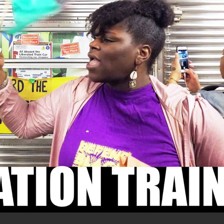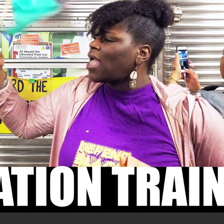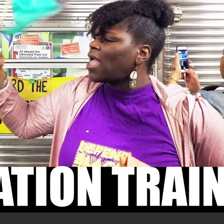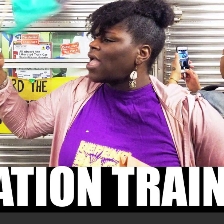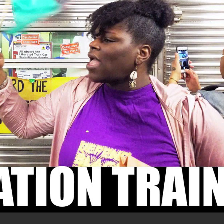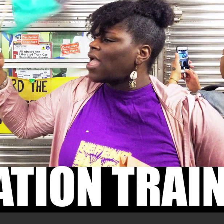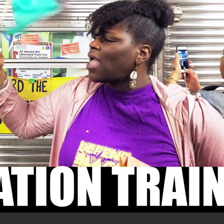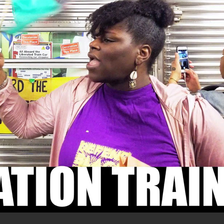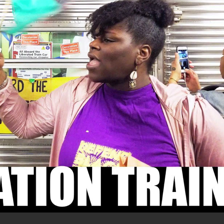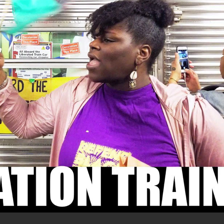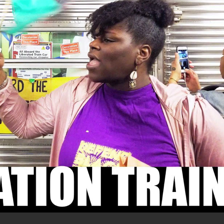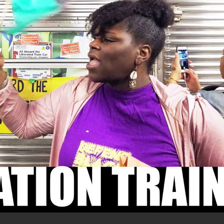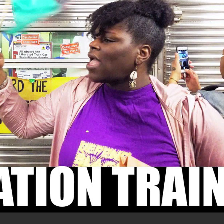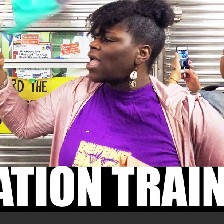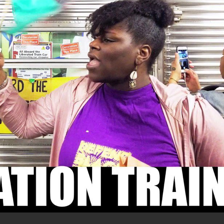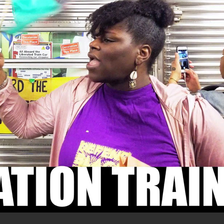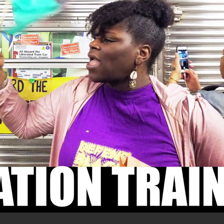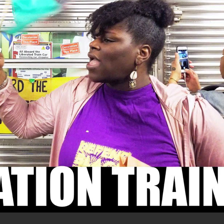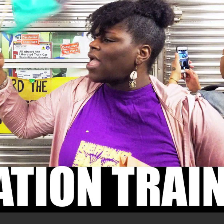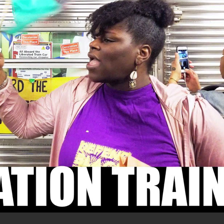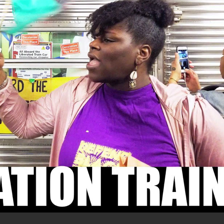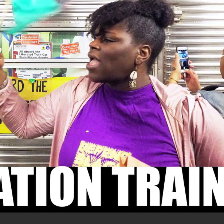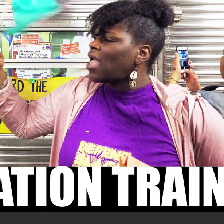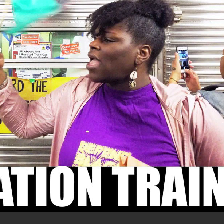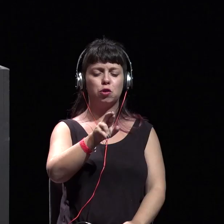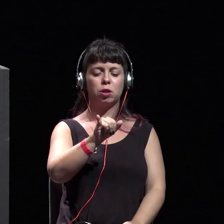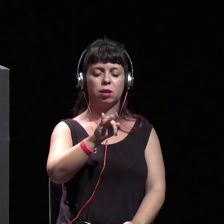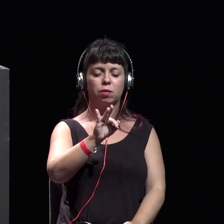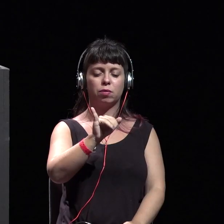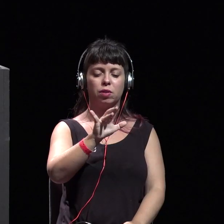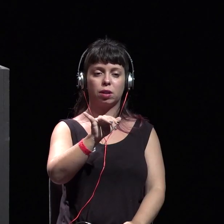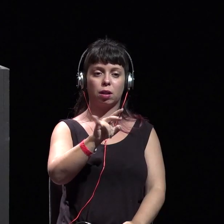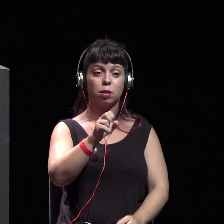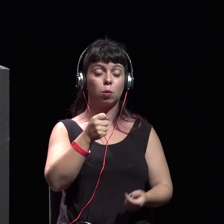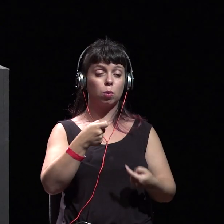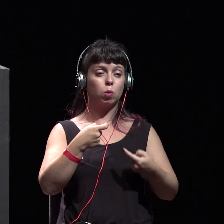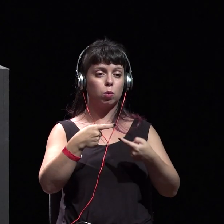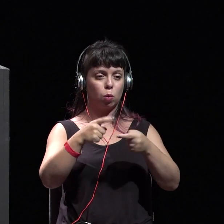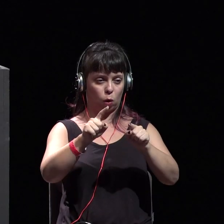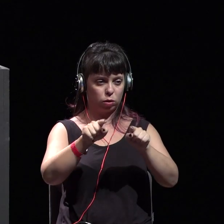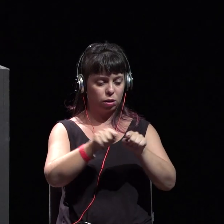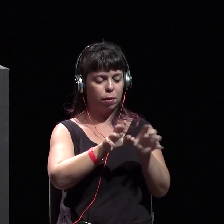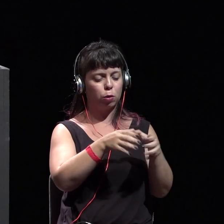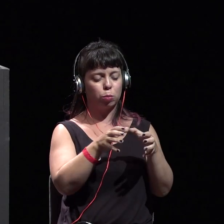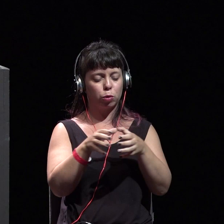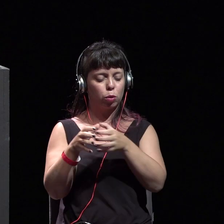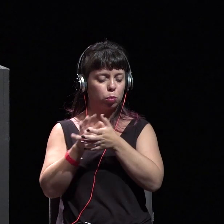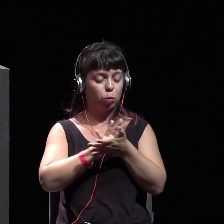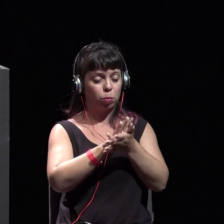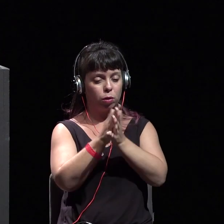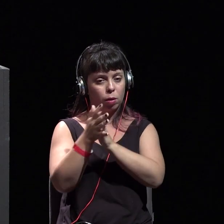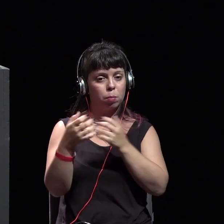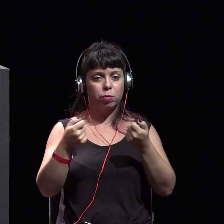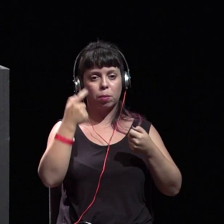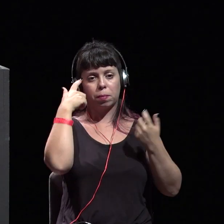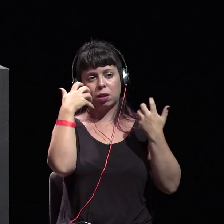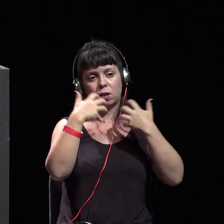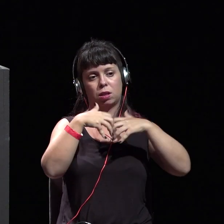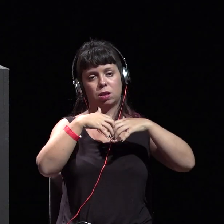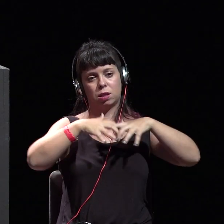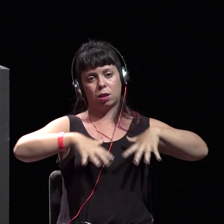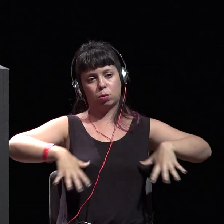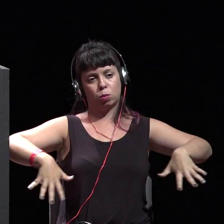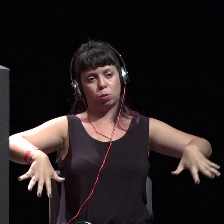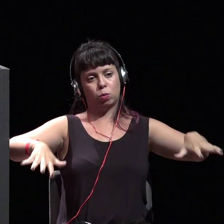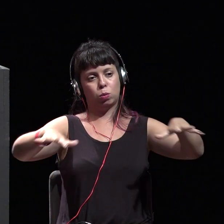the train and held space to discuss the displacement and dispossession in their communities and the subsequent rise of policing. At the end of